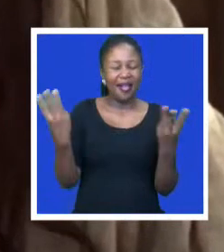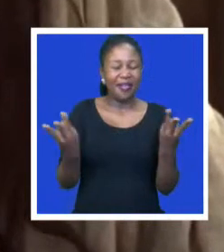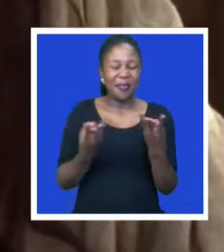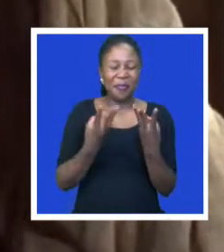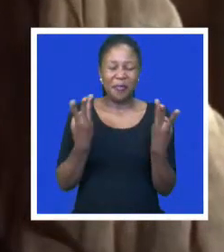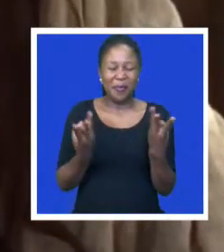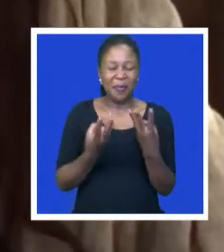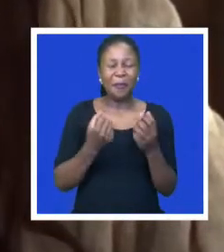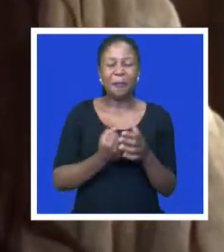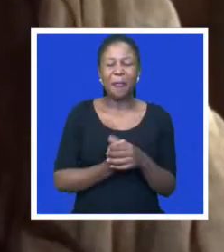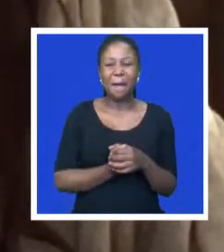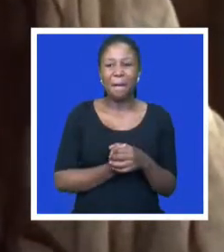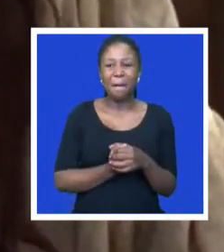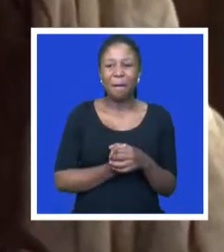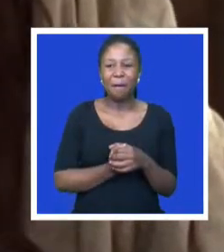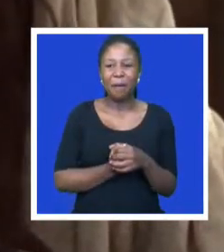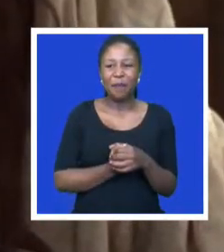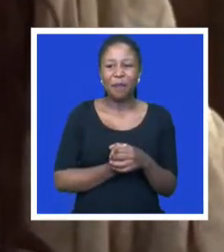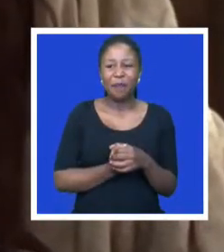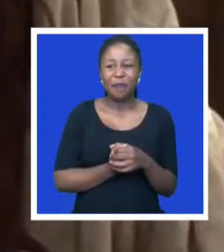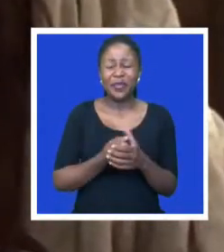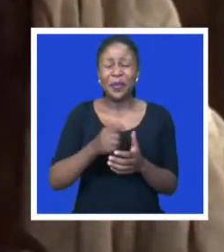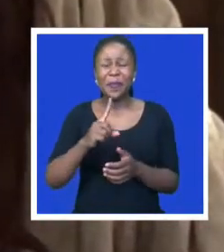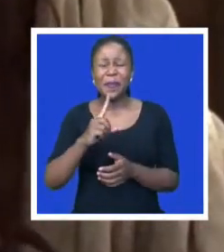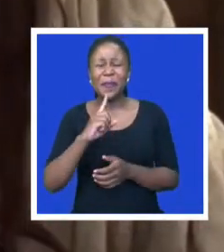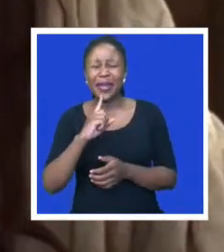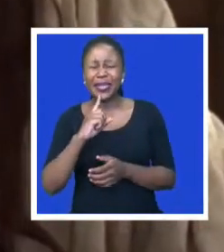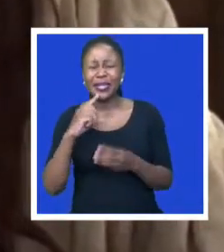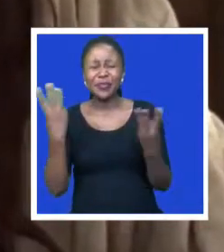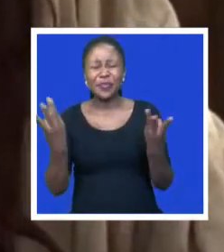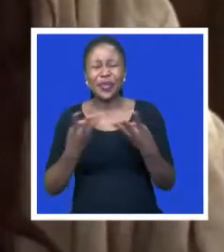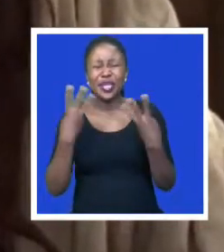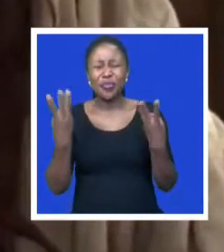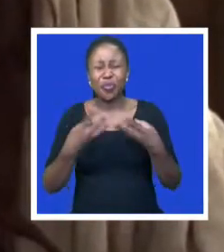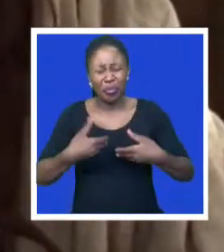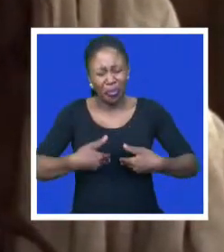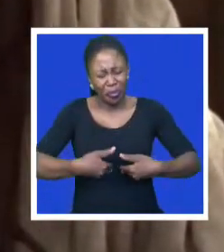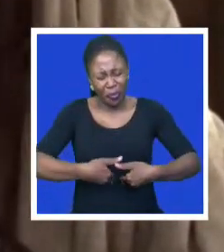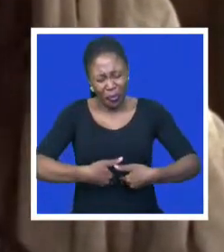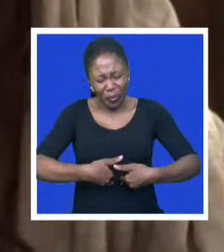He hath filled the hungry with good things,